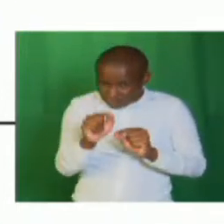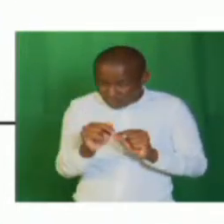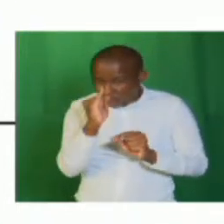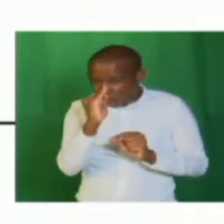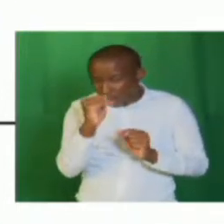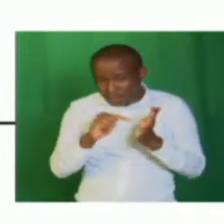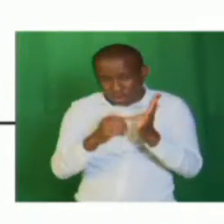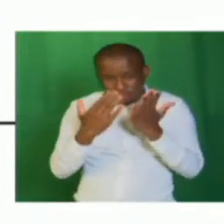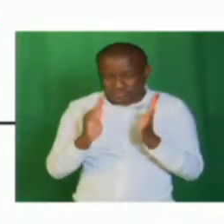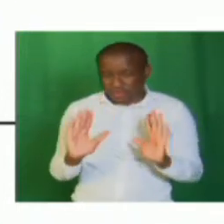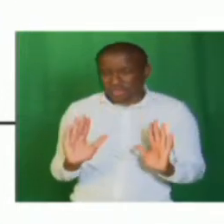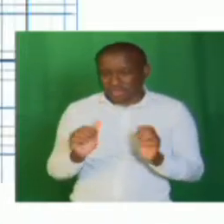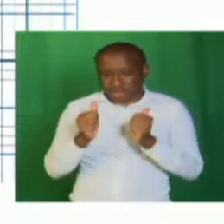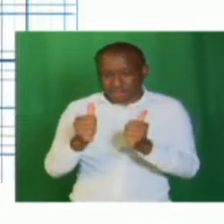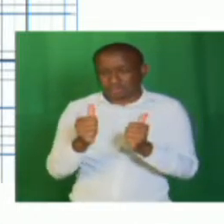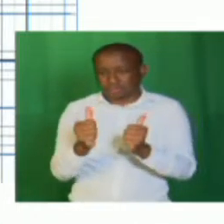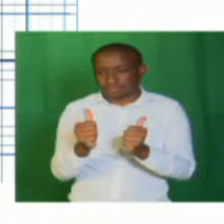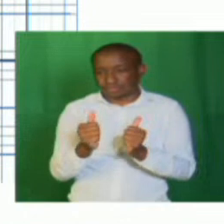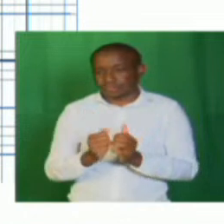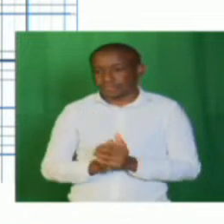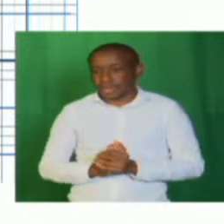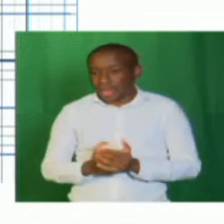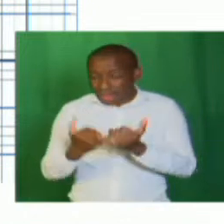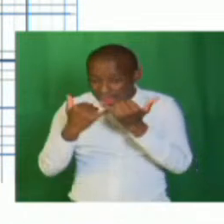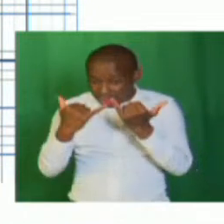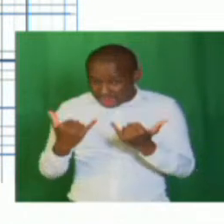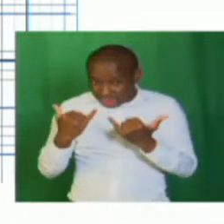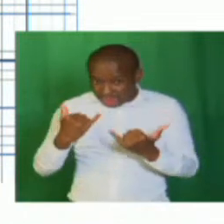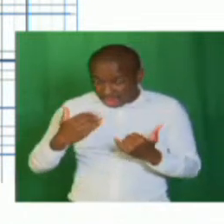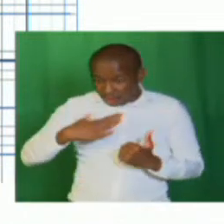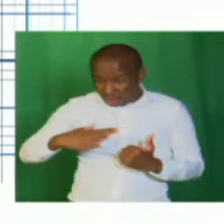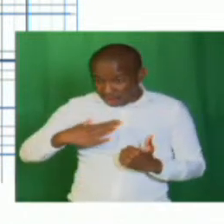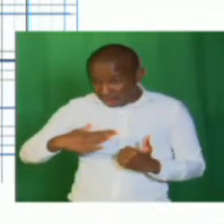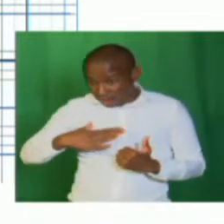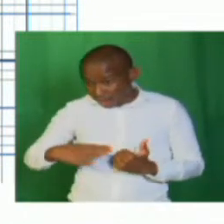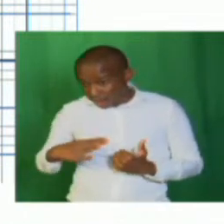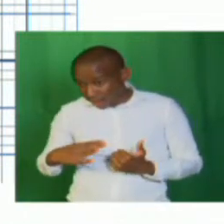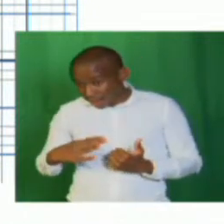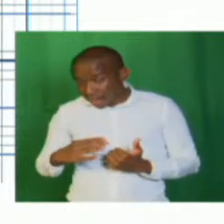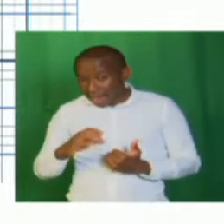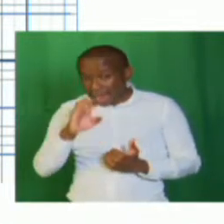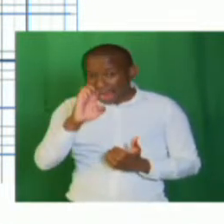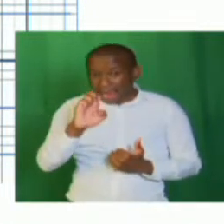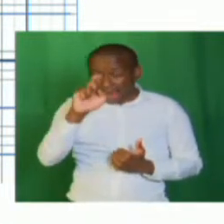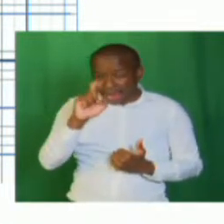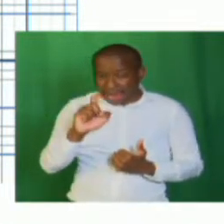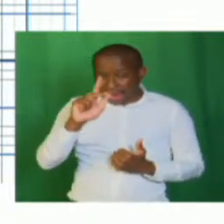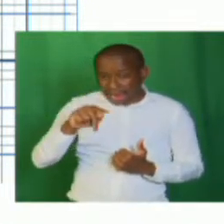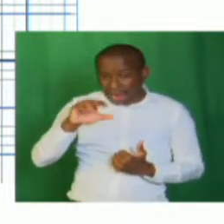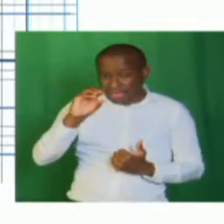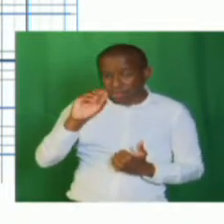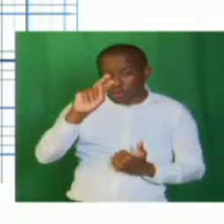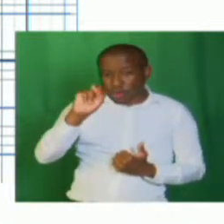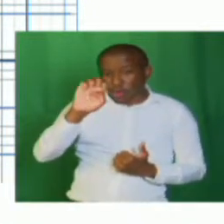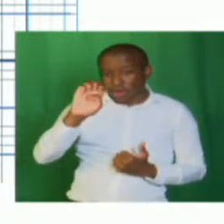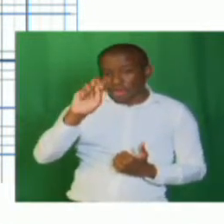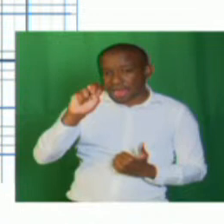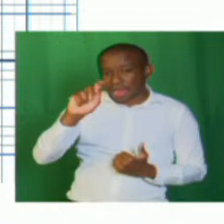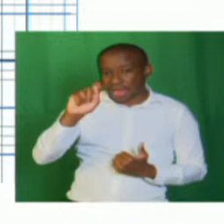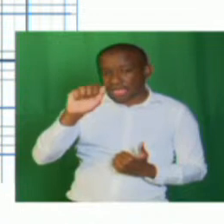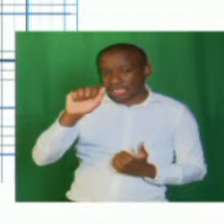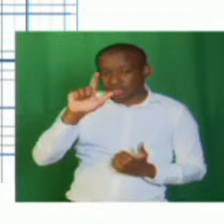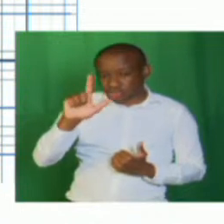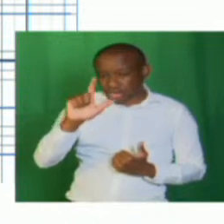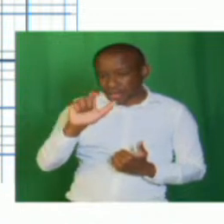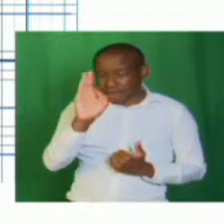point. And then here, this is an exponential function. So our testing lines